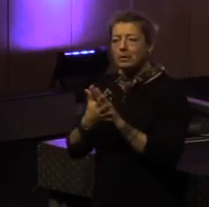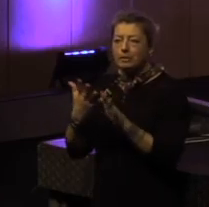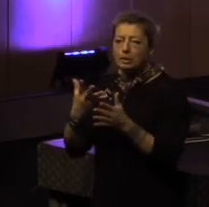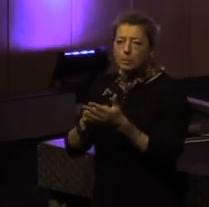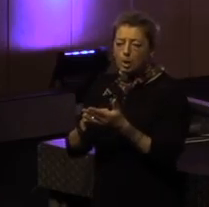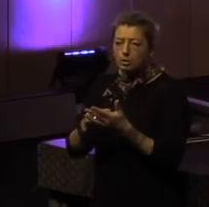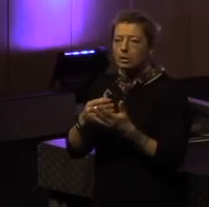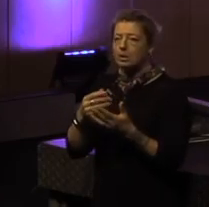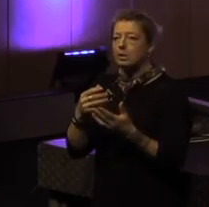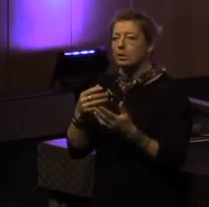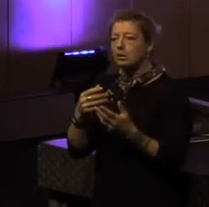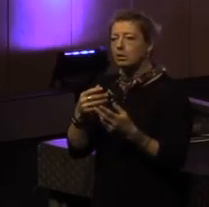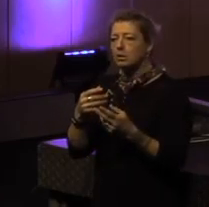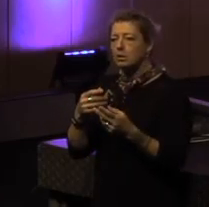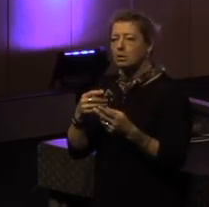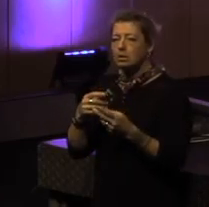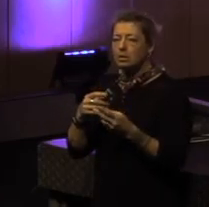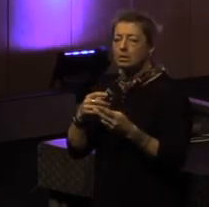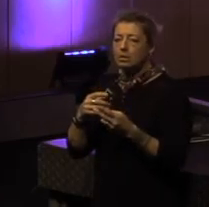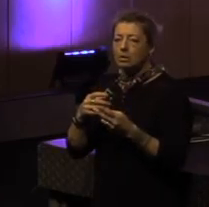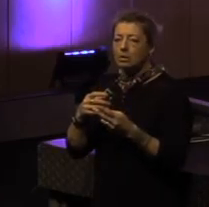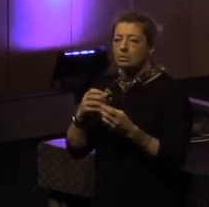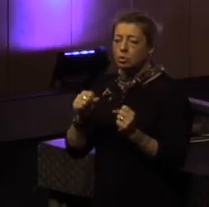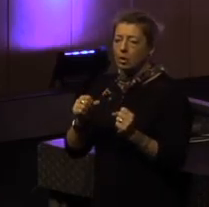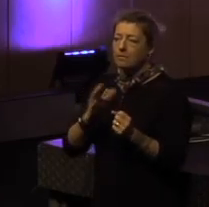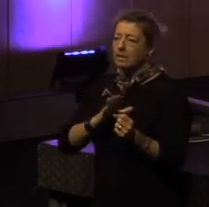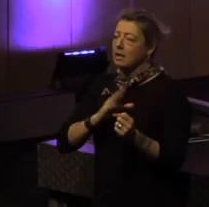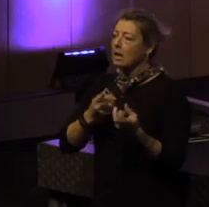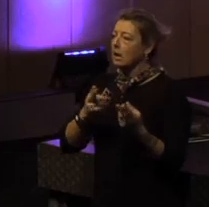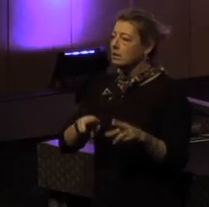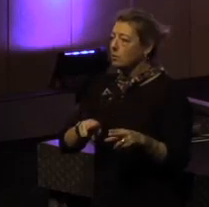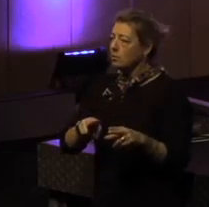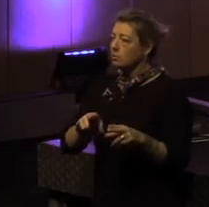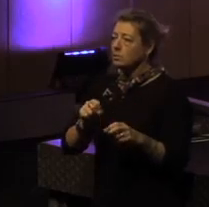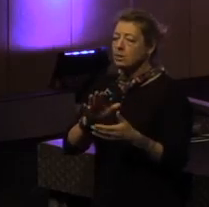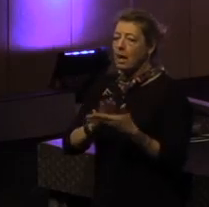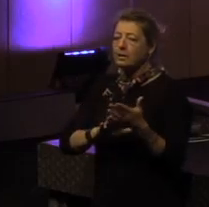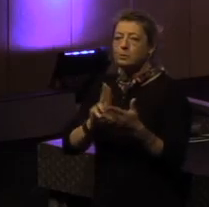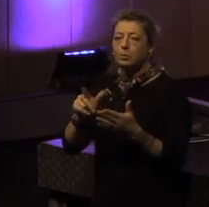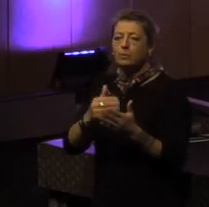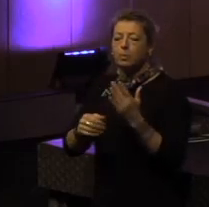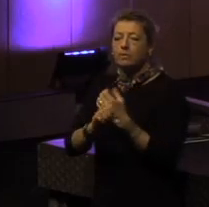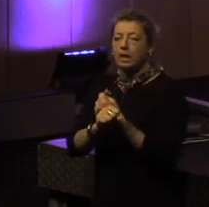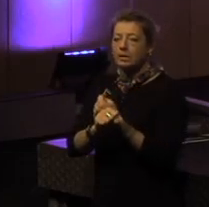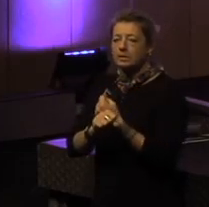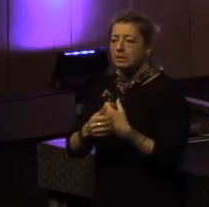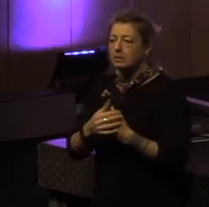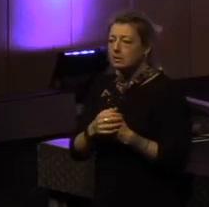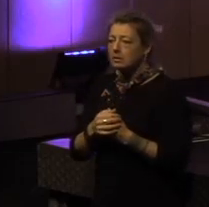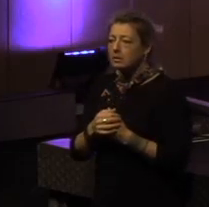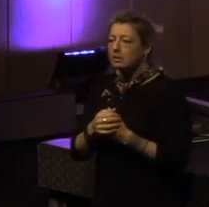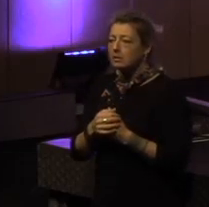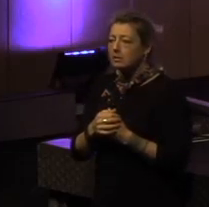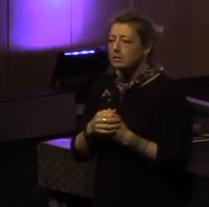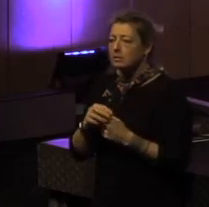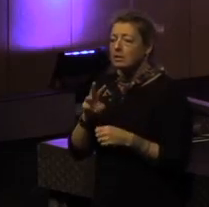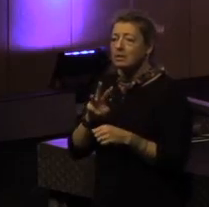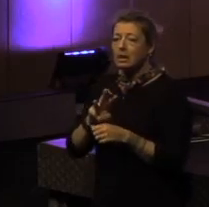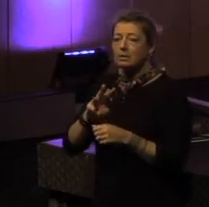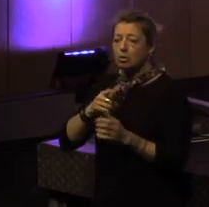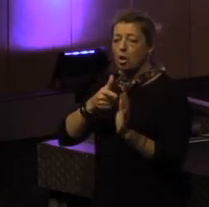staged called Which Emergency in response to the St. Louis County executive declaring a state